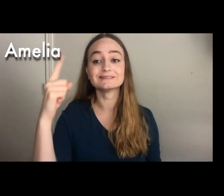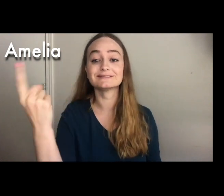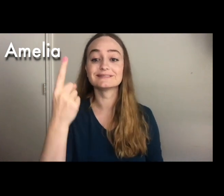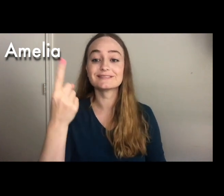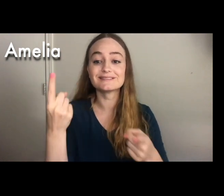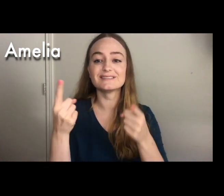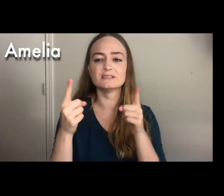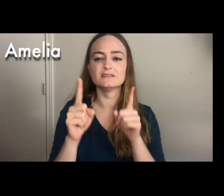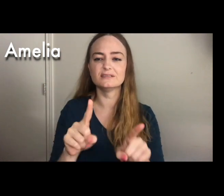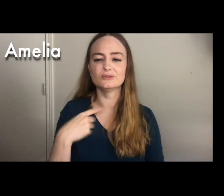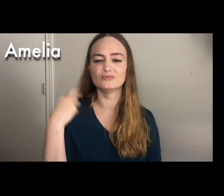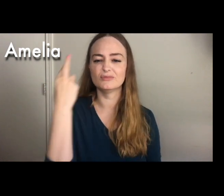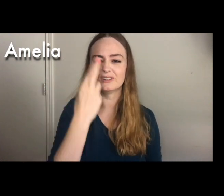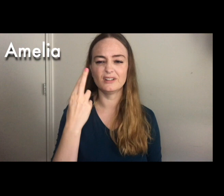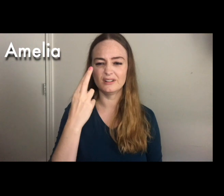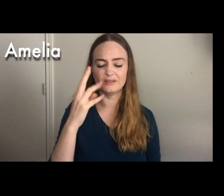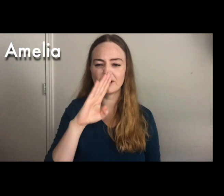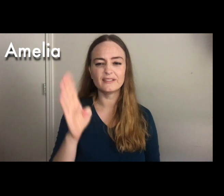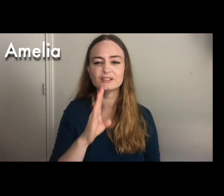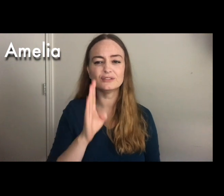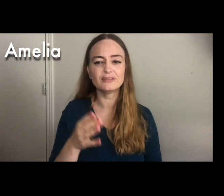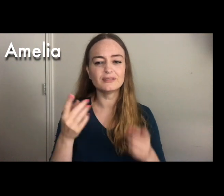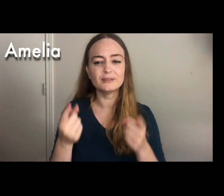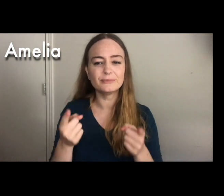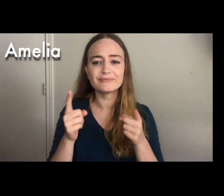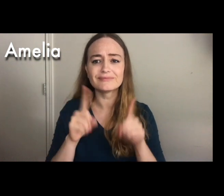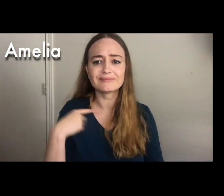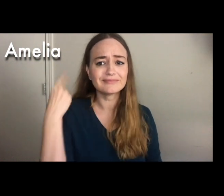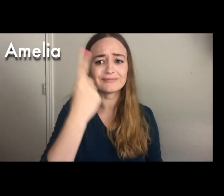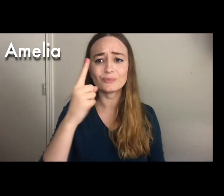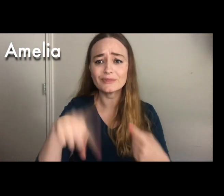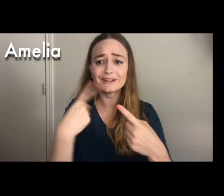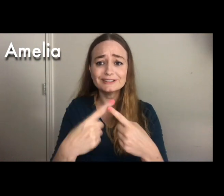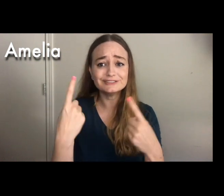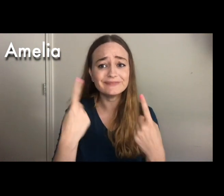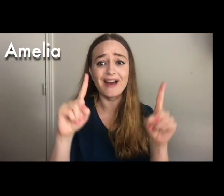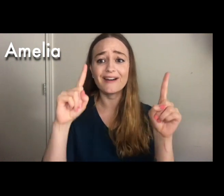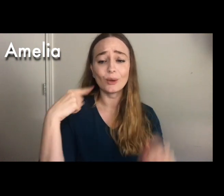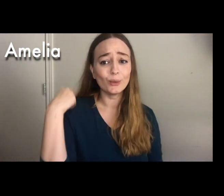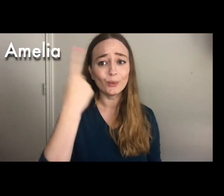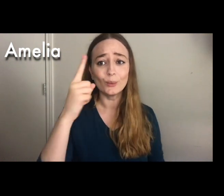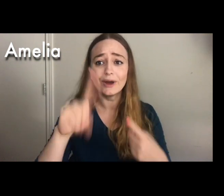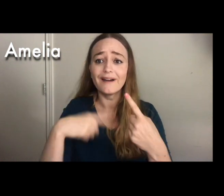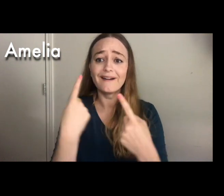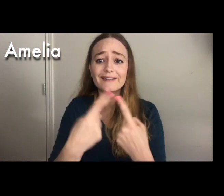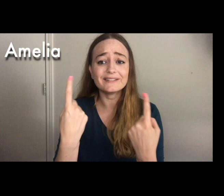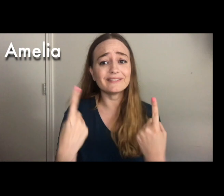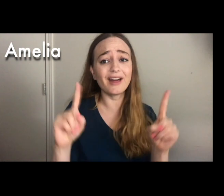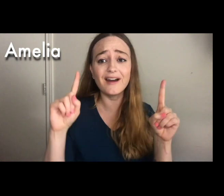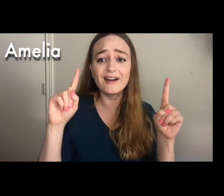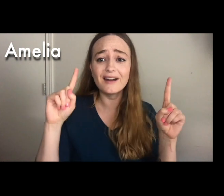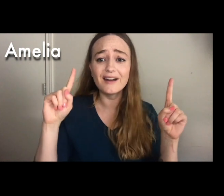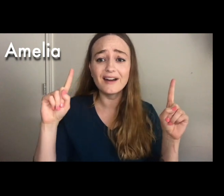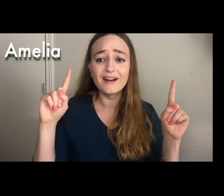keep waiting for something that feels like it's never gonna start. When is it gonna start? When